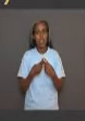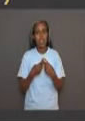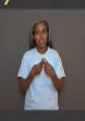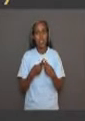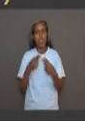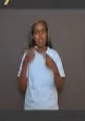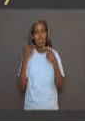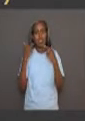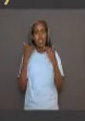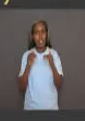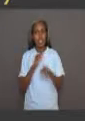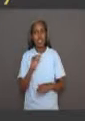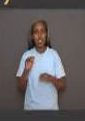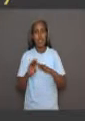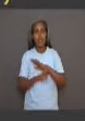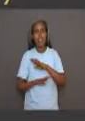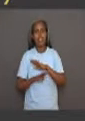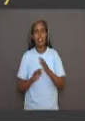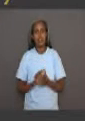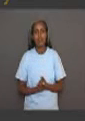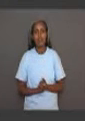rate and base.